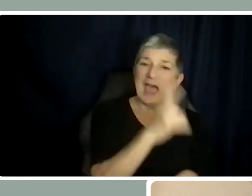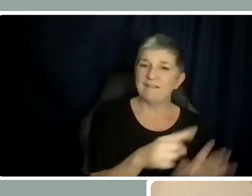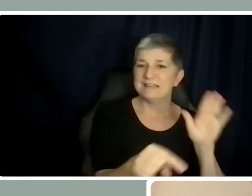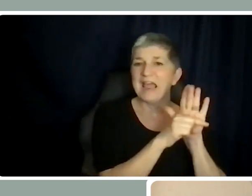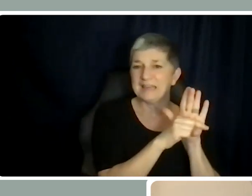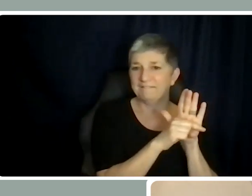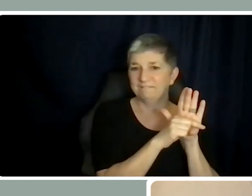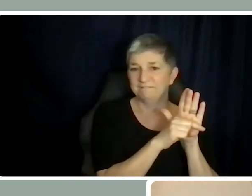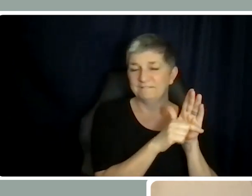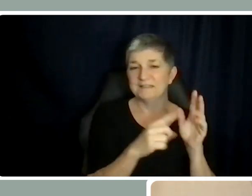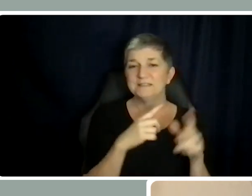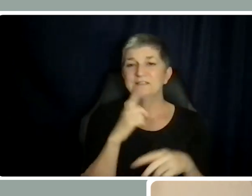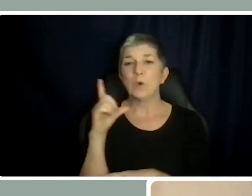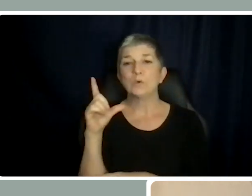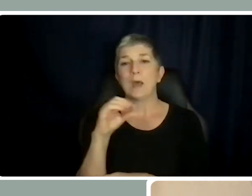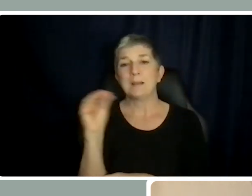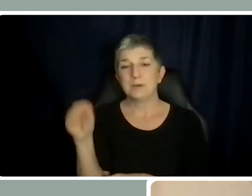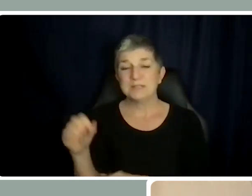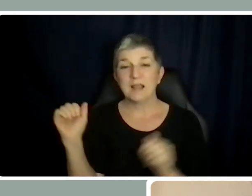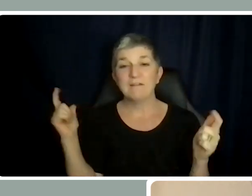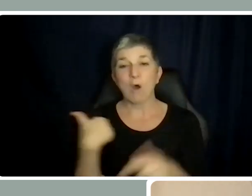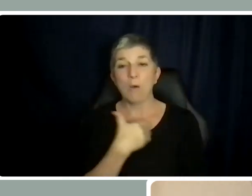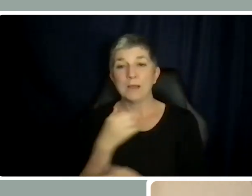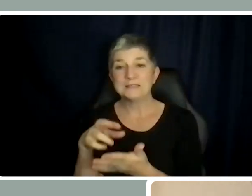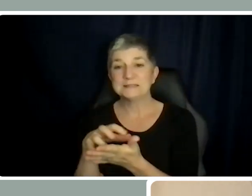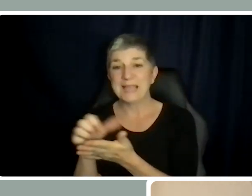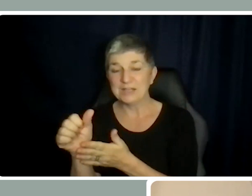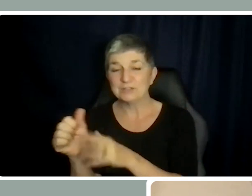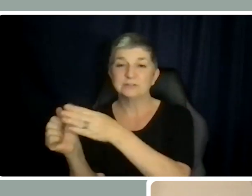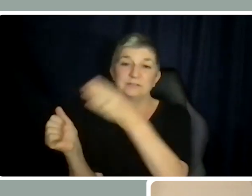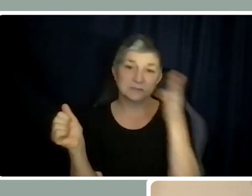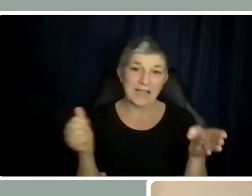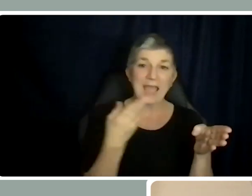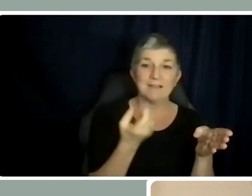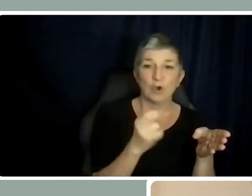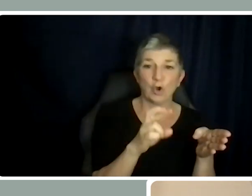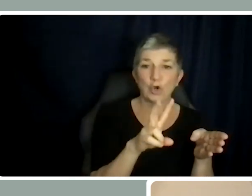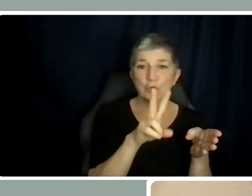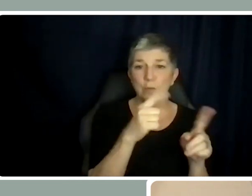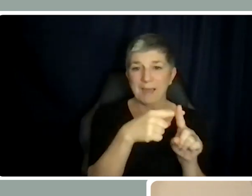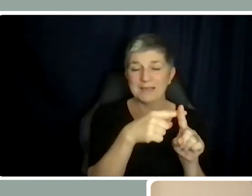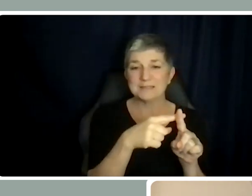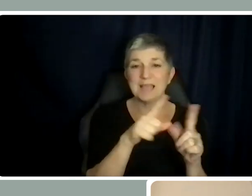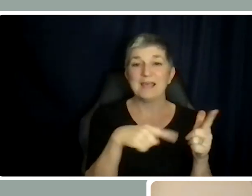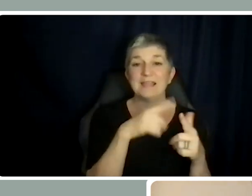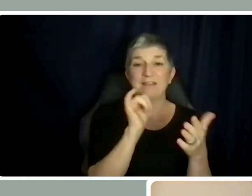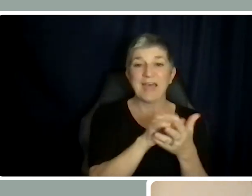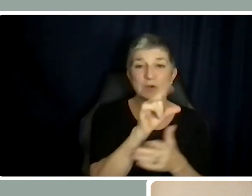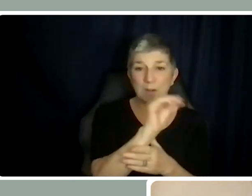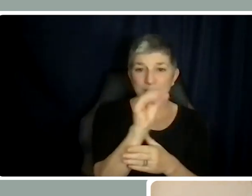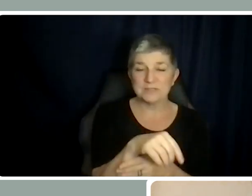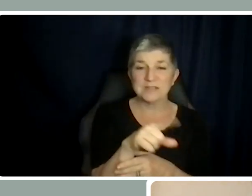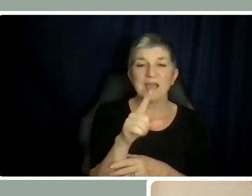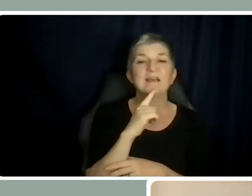negative. So it's 20% of breast cancers overall that are HER2 positive, and of that 20%, half and half are going to also have